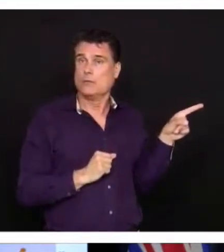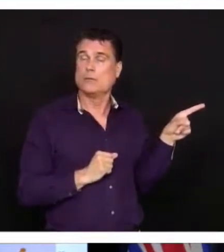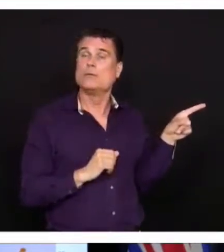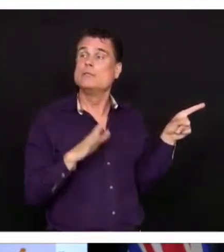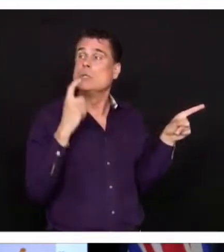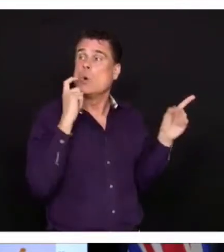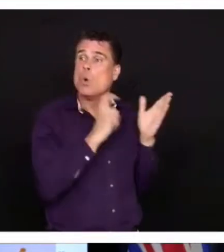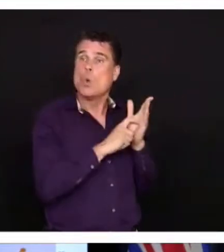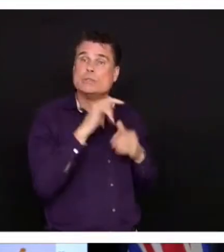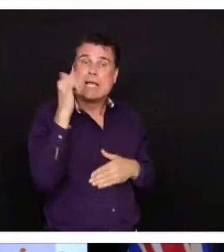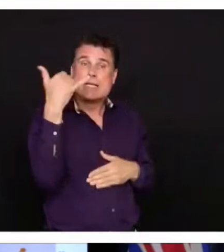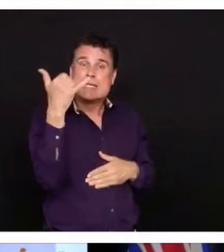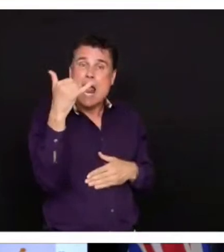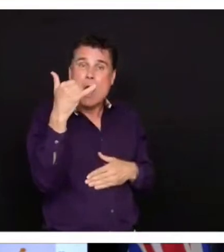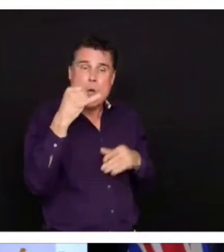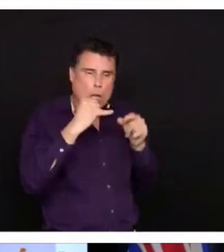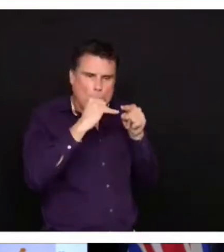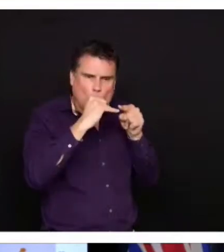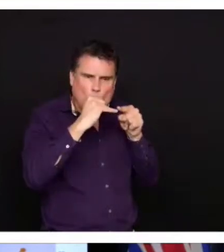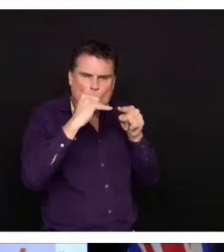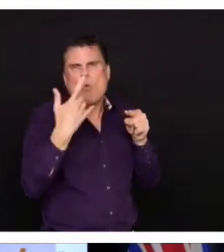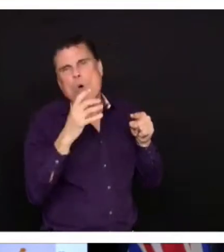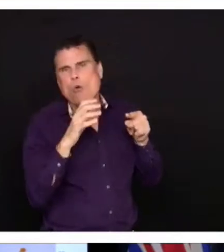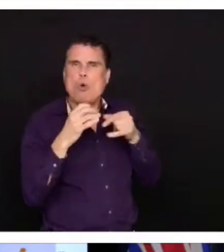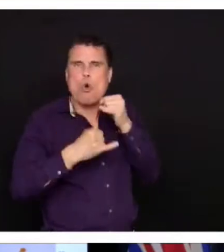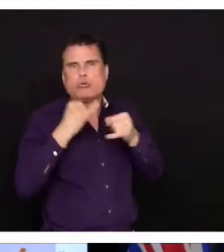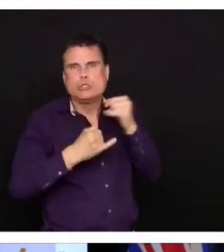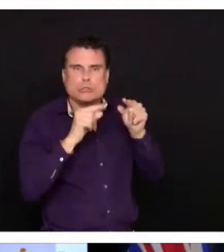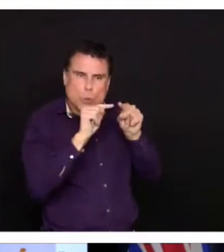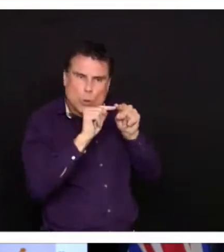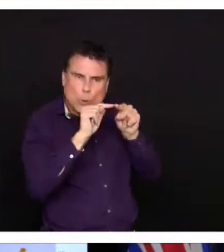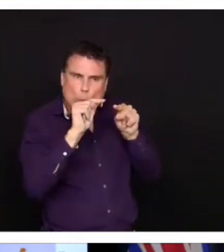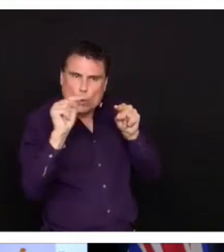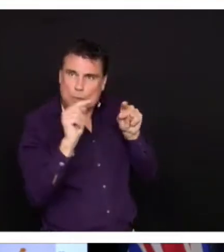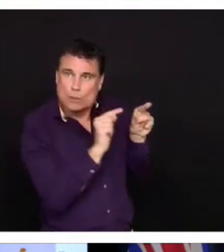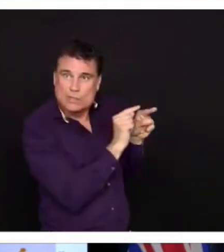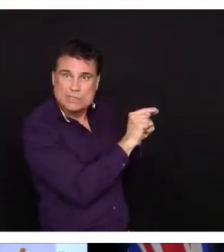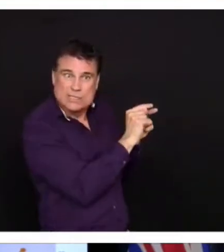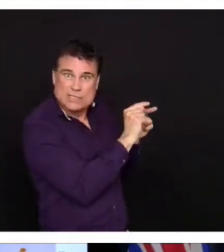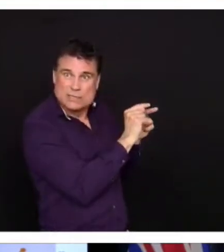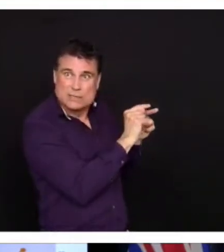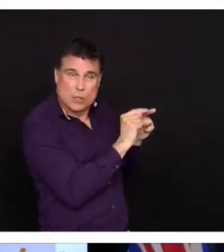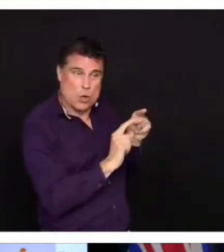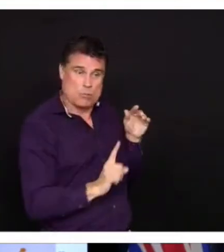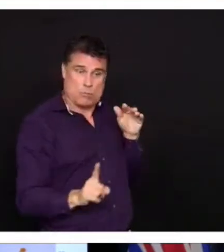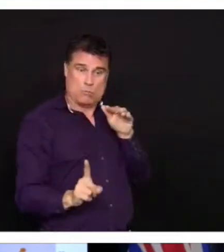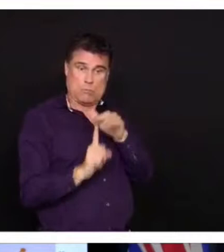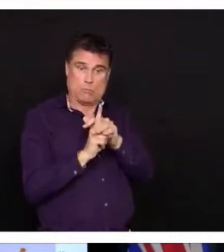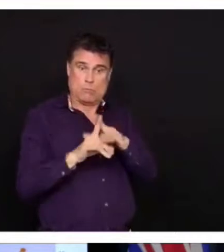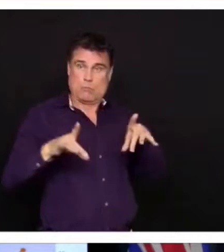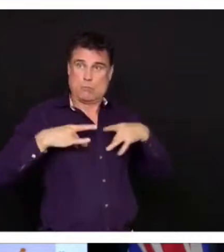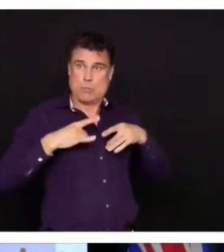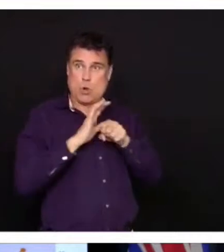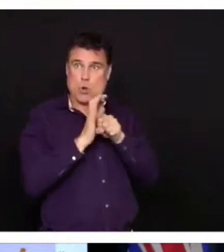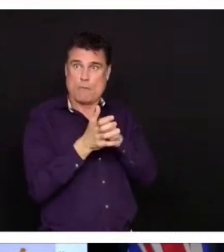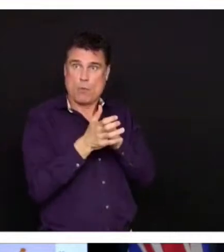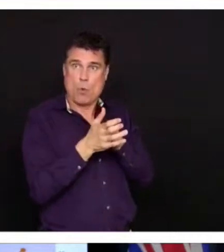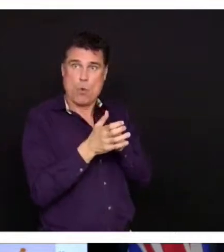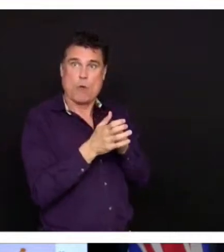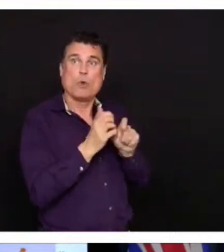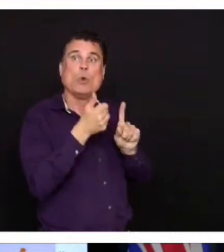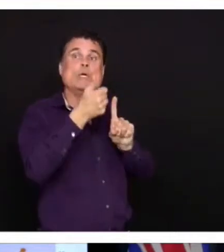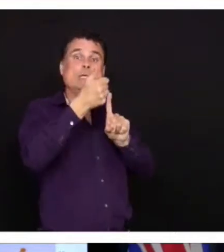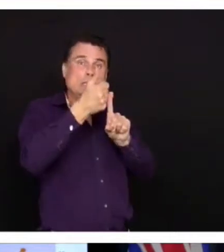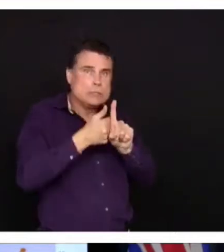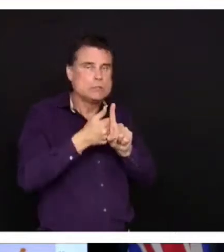million over time. And the blue dots reflect the public health measures that we put in